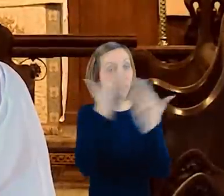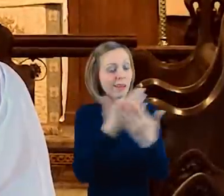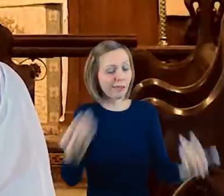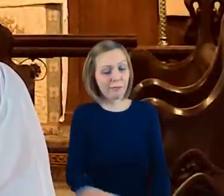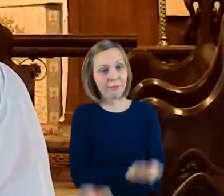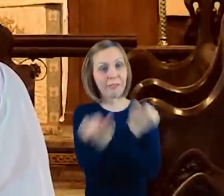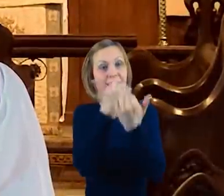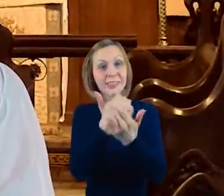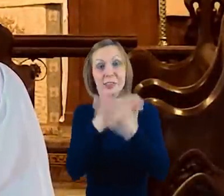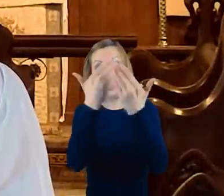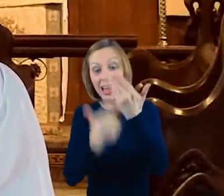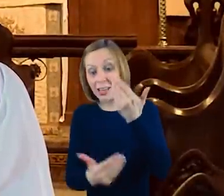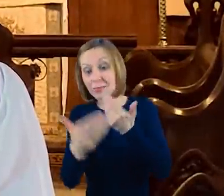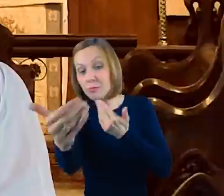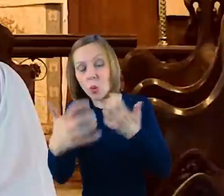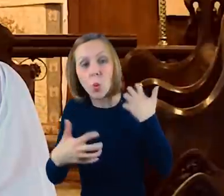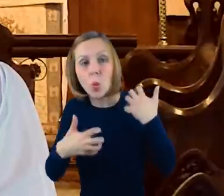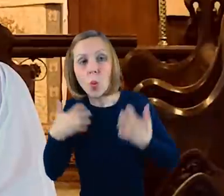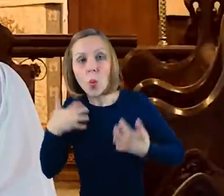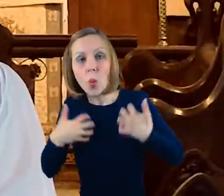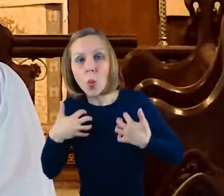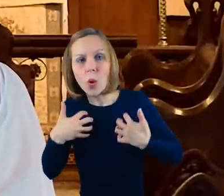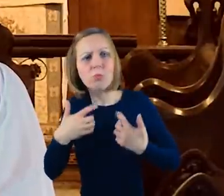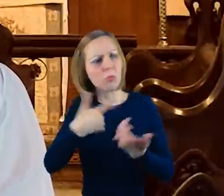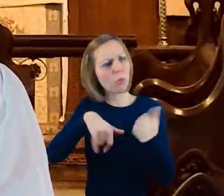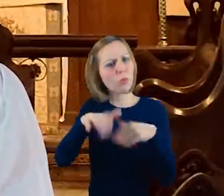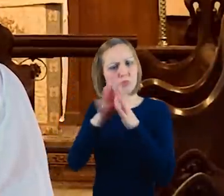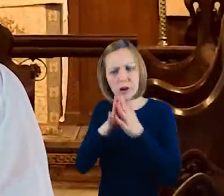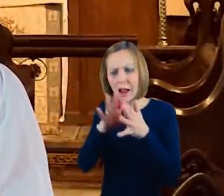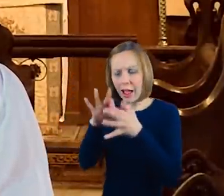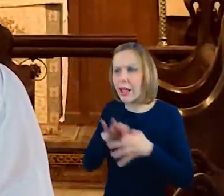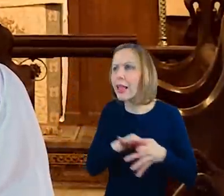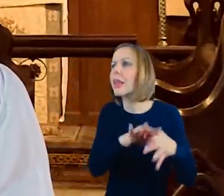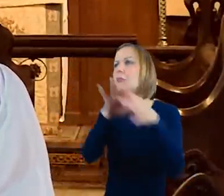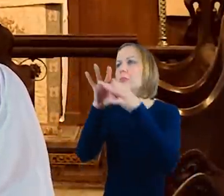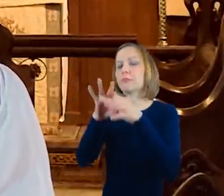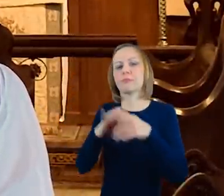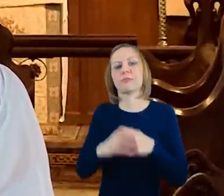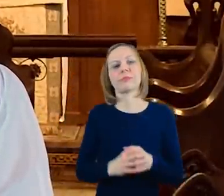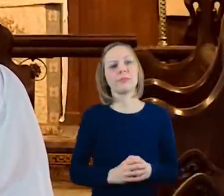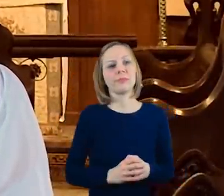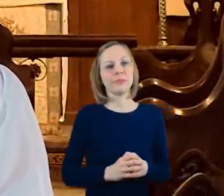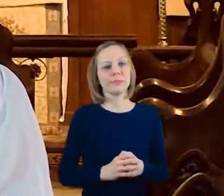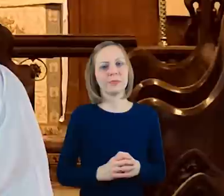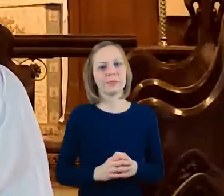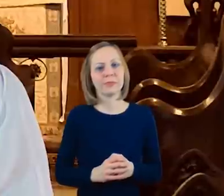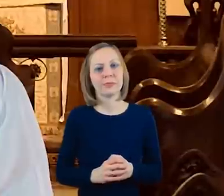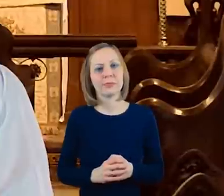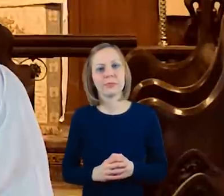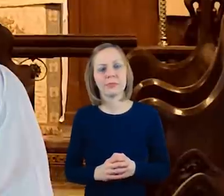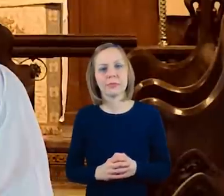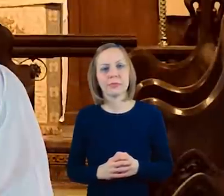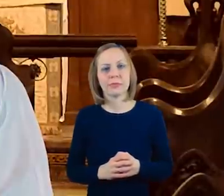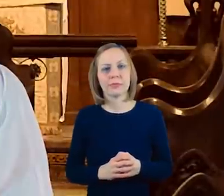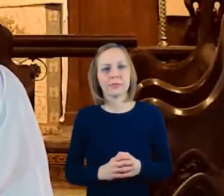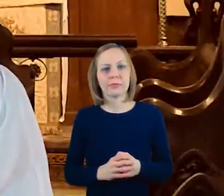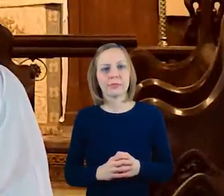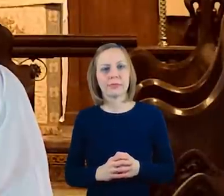day lies open before us. Let us pray with one heart and mind.